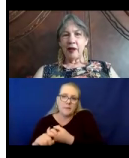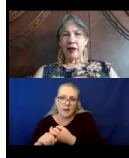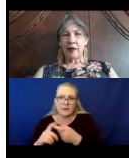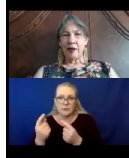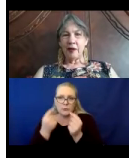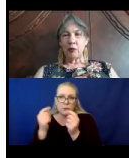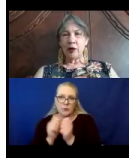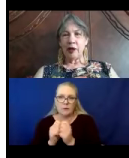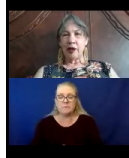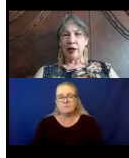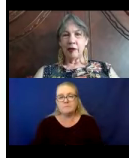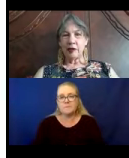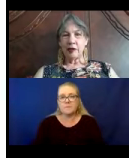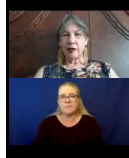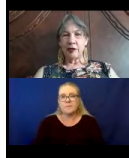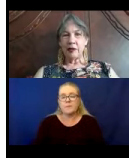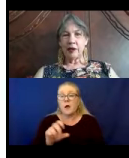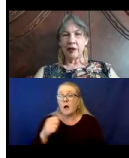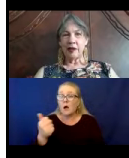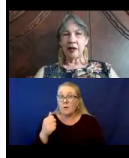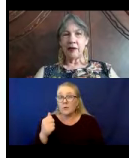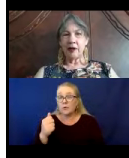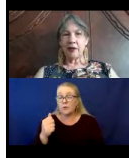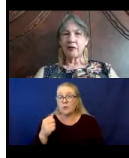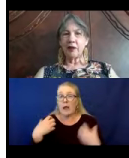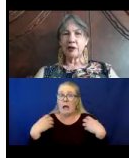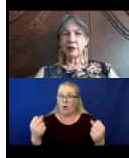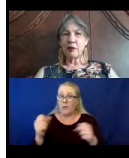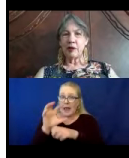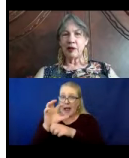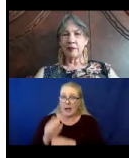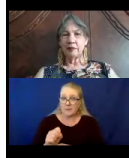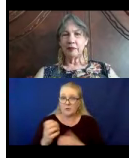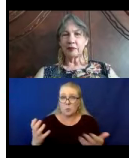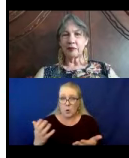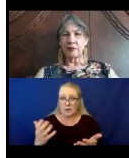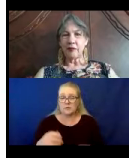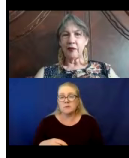Other healthy brain habits. You want to cut down on or avoid smoking.